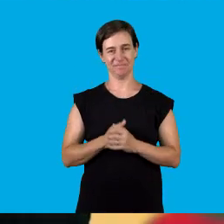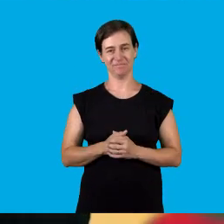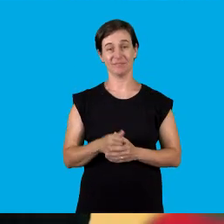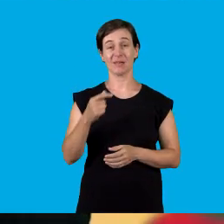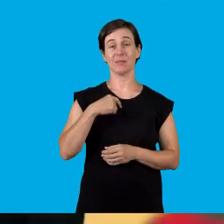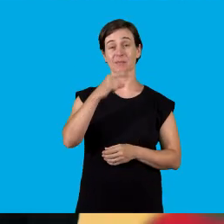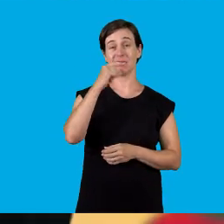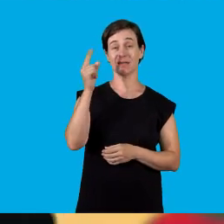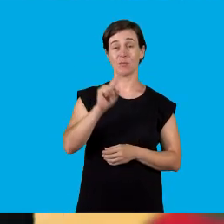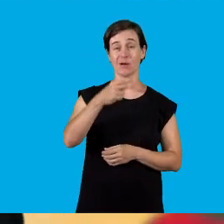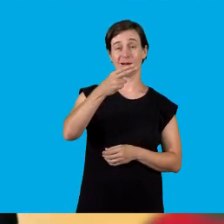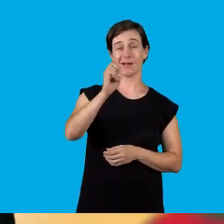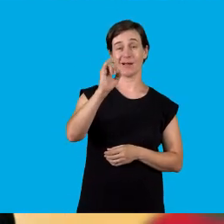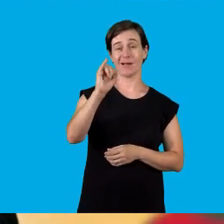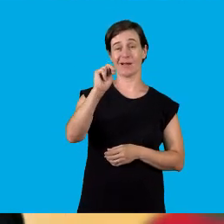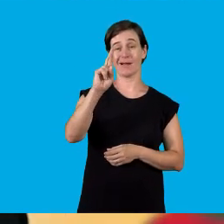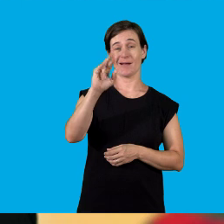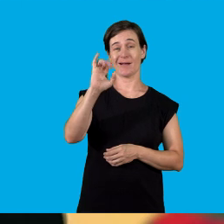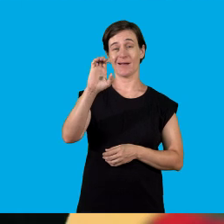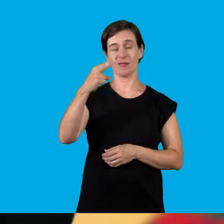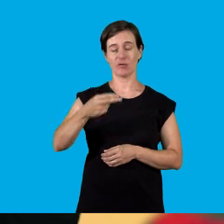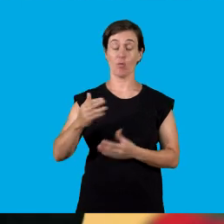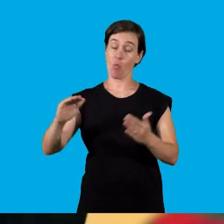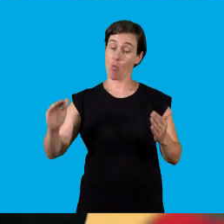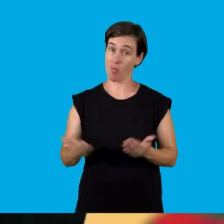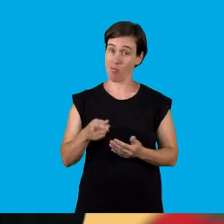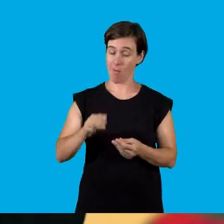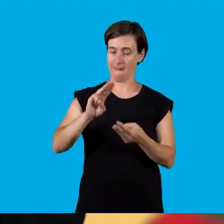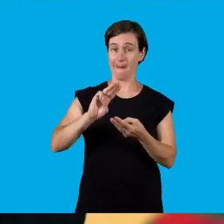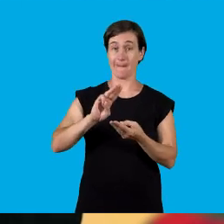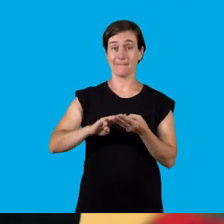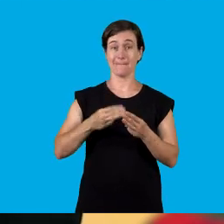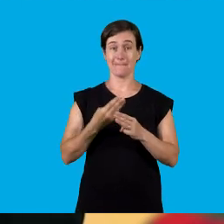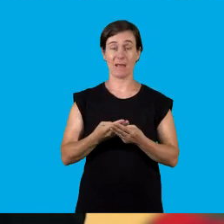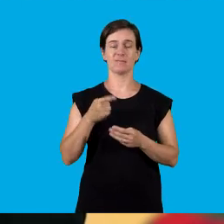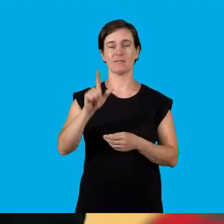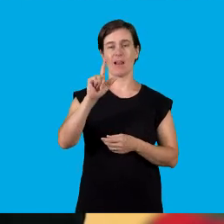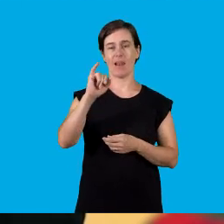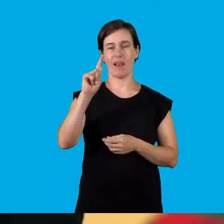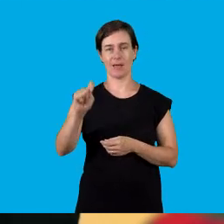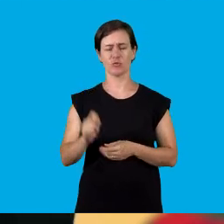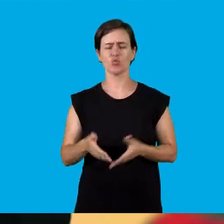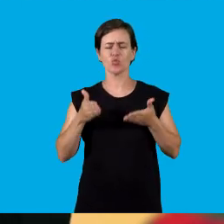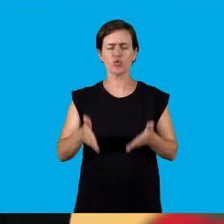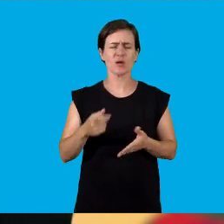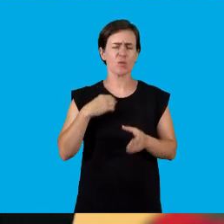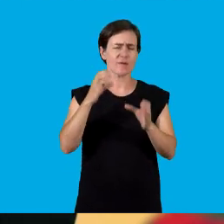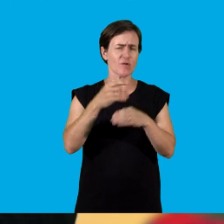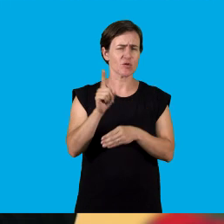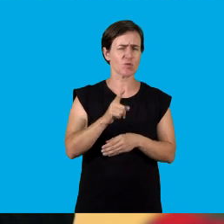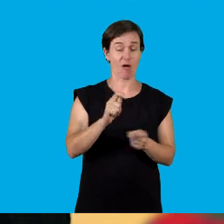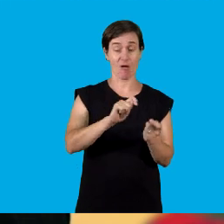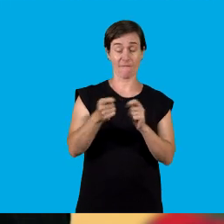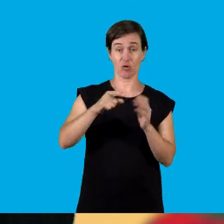to all our viewers out there. My name is Heinrich Neethlen and welcome to Mathematical Literacy. In today's lesson, we'll be focusing on conversion